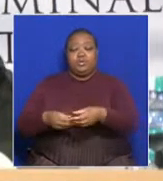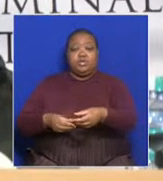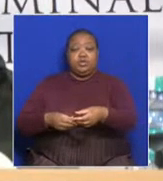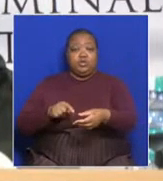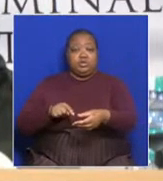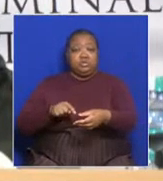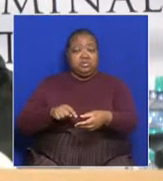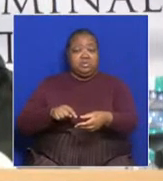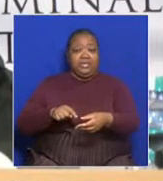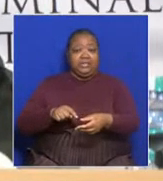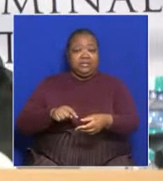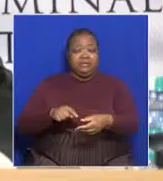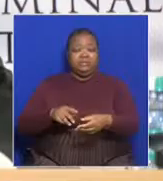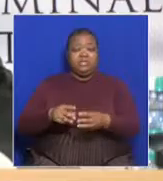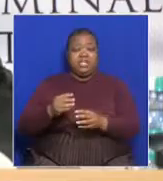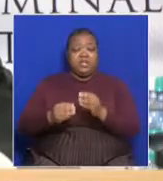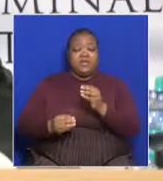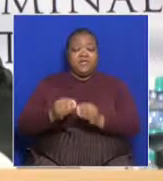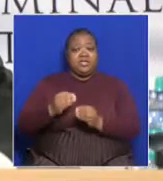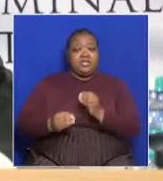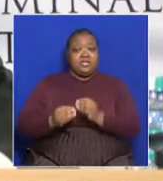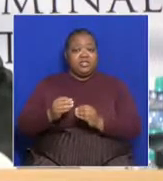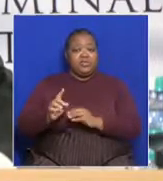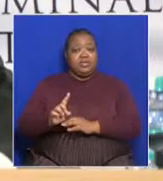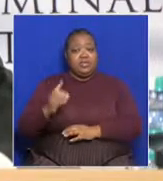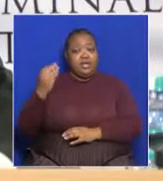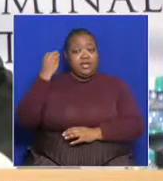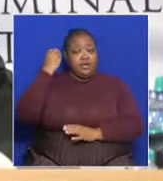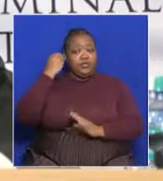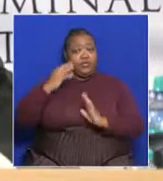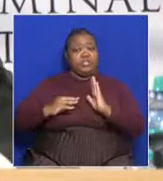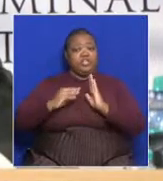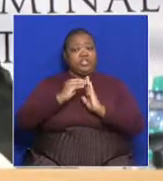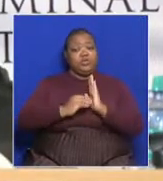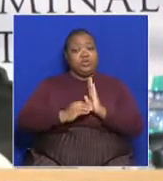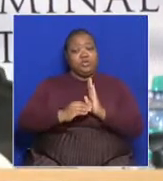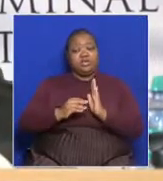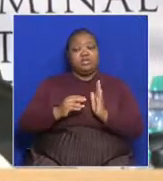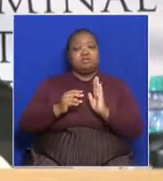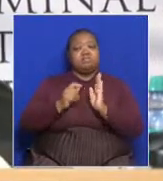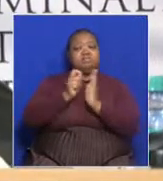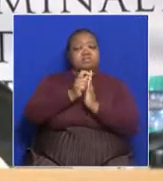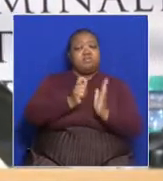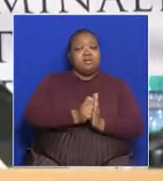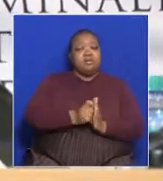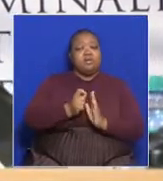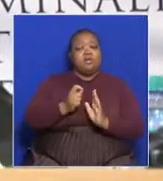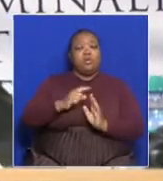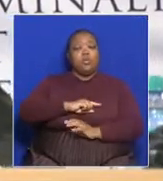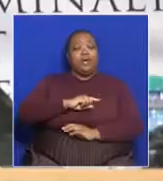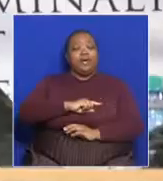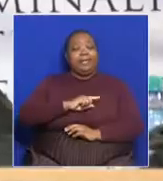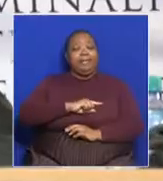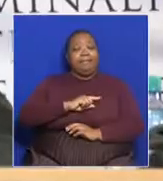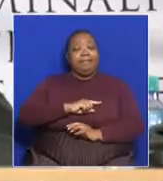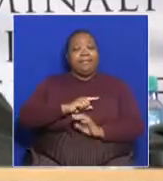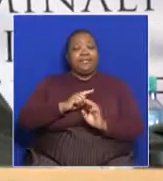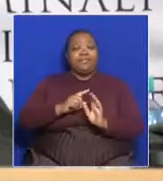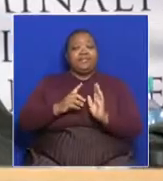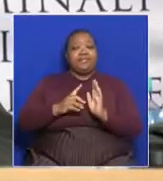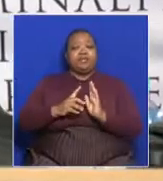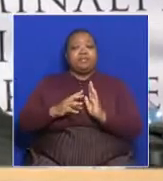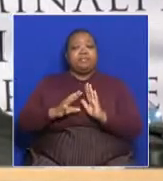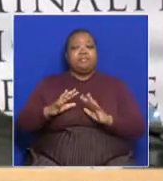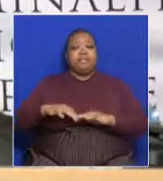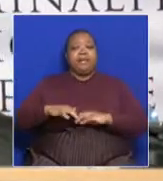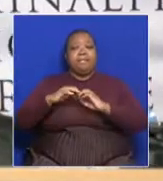correcting. This information note you referenced, you Yes. prepared for purposes of developing a statement for the Commission. So it wasn't created